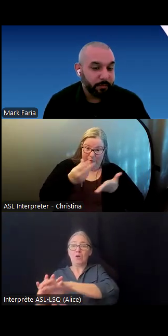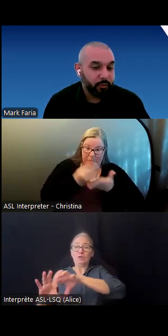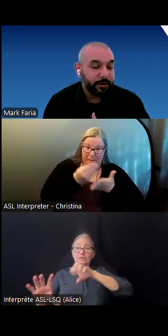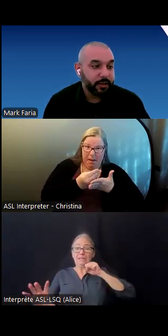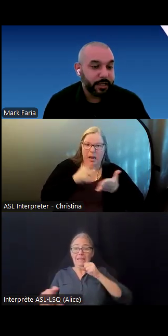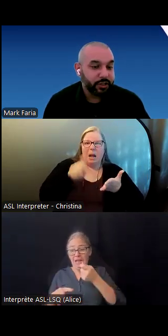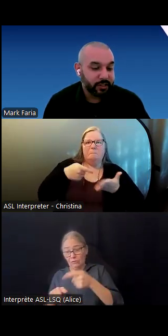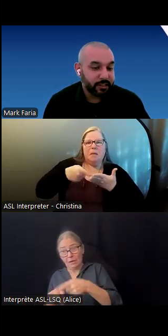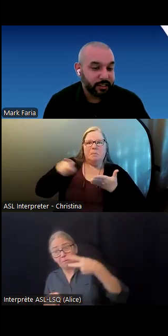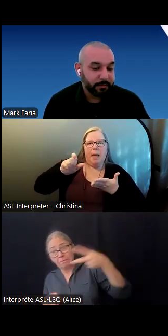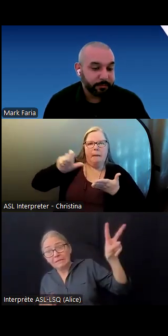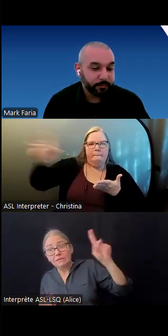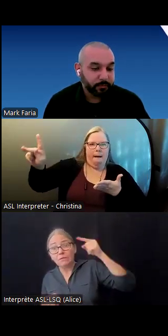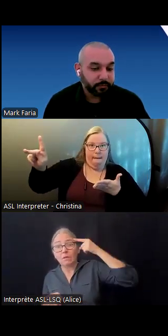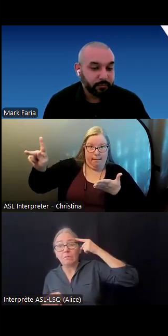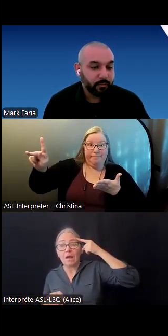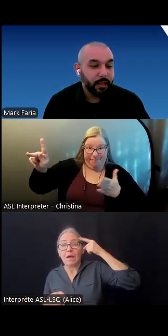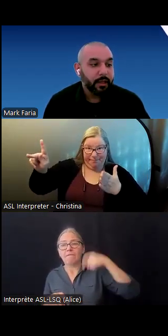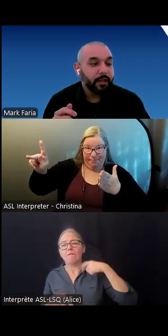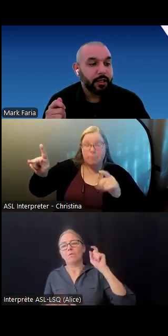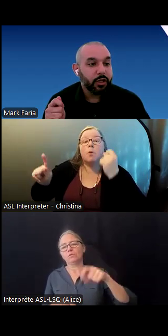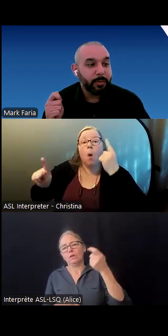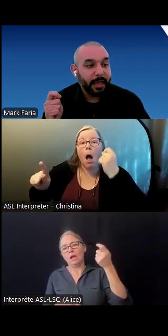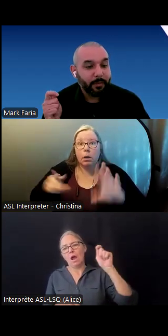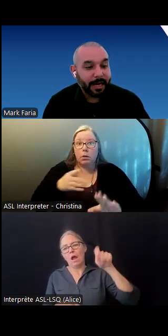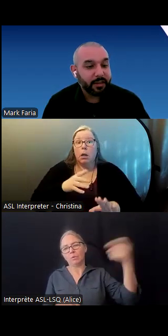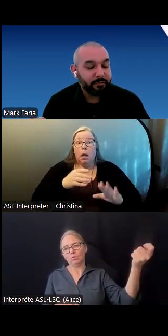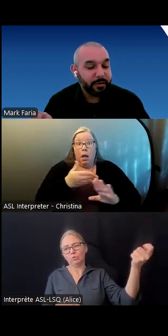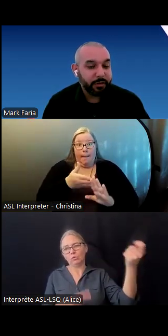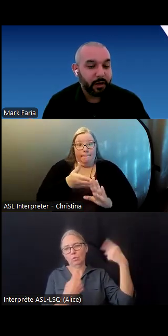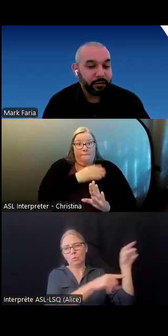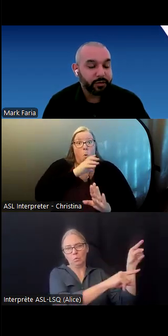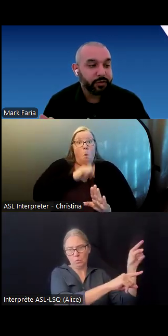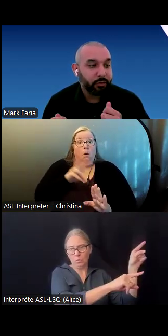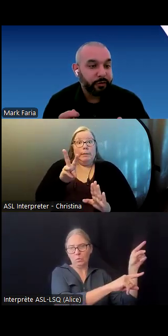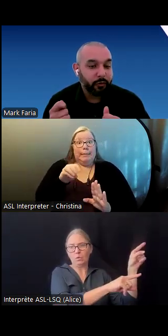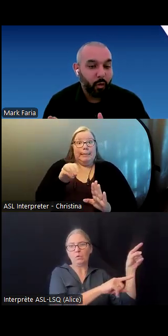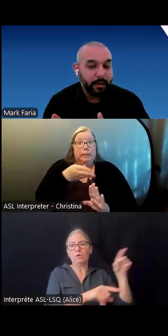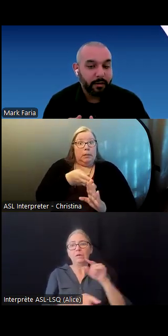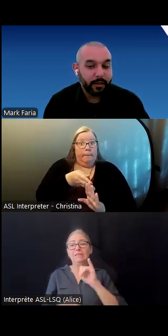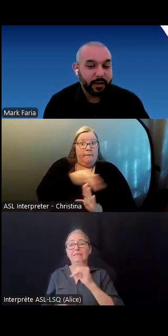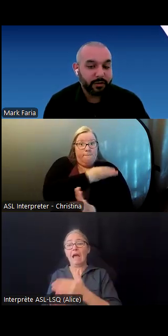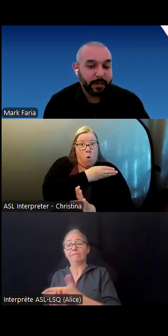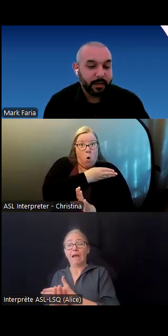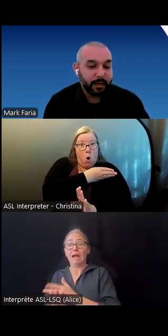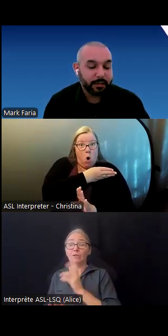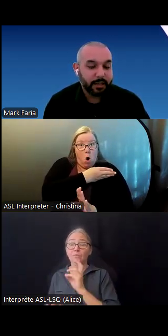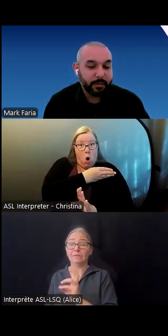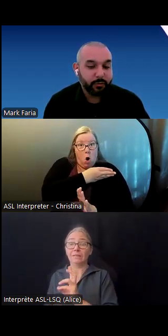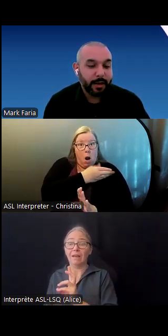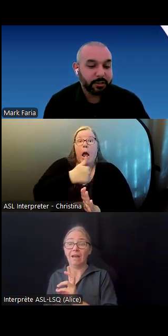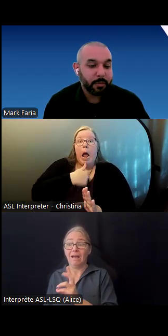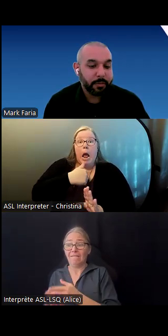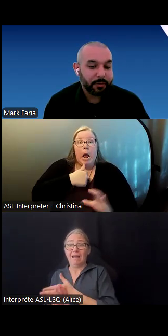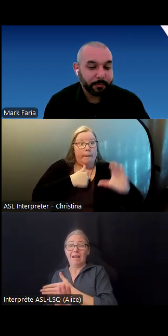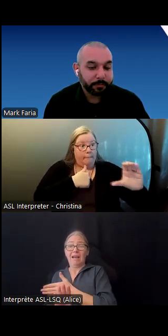withdraw prior to the age of 60, you'd be paying back the government $3. So it's 3 for 1 that you'd have to pay to them up